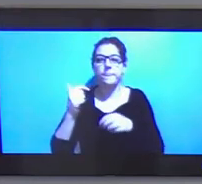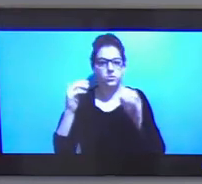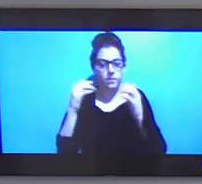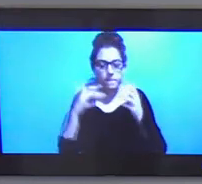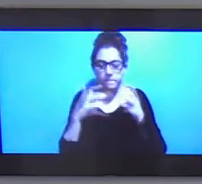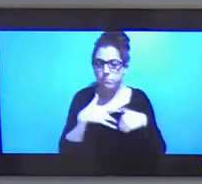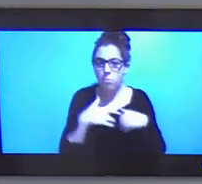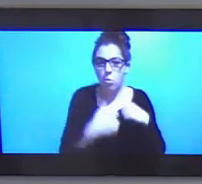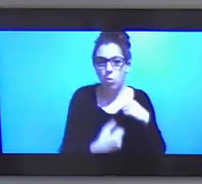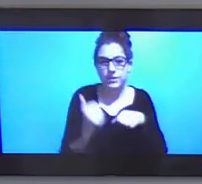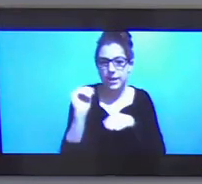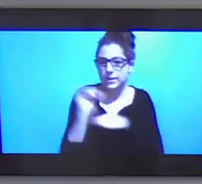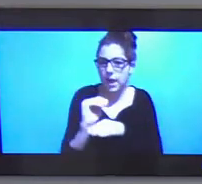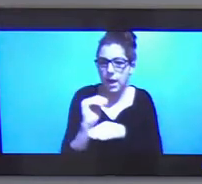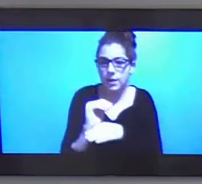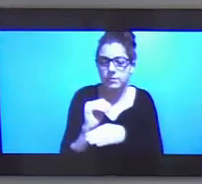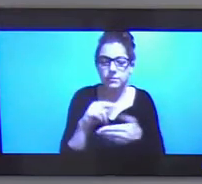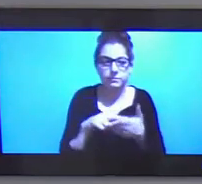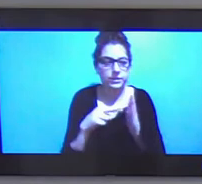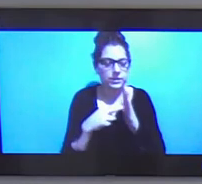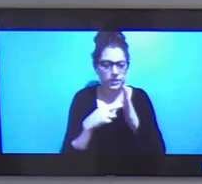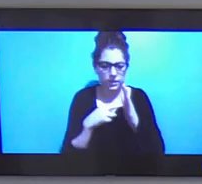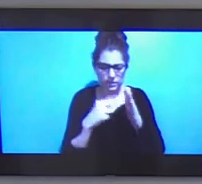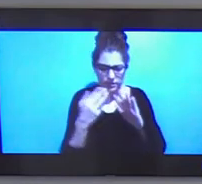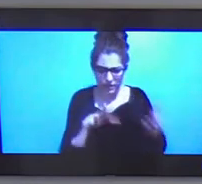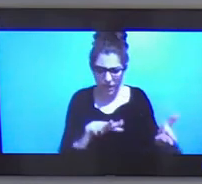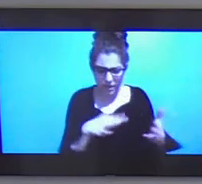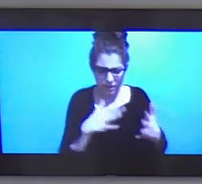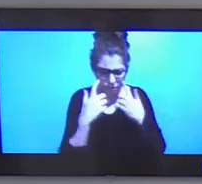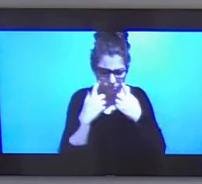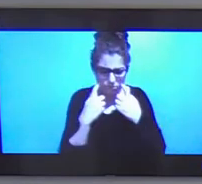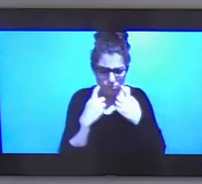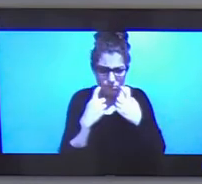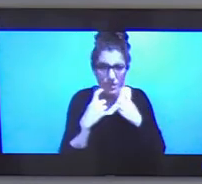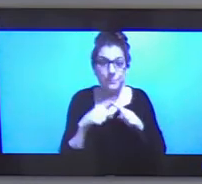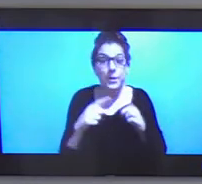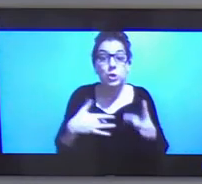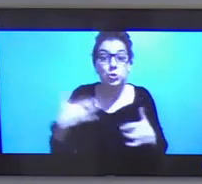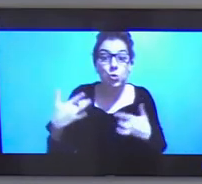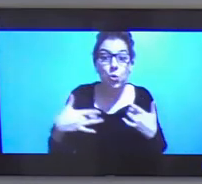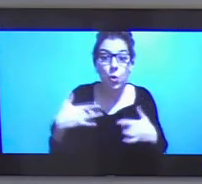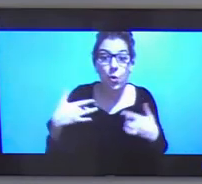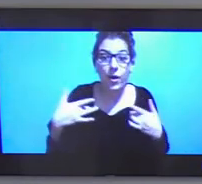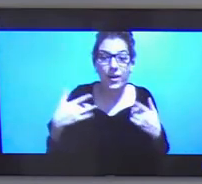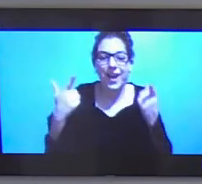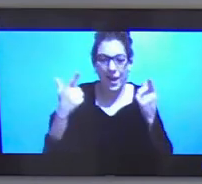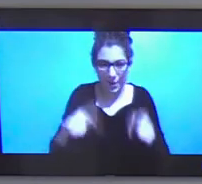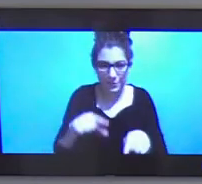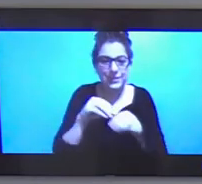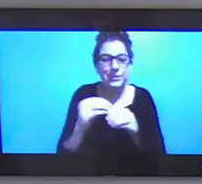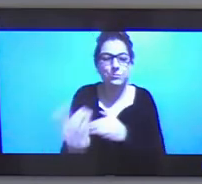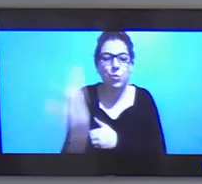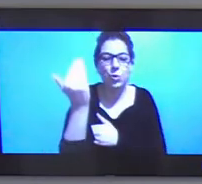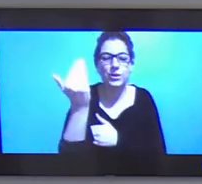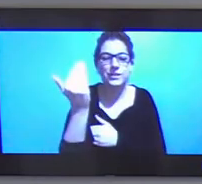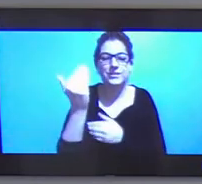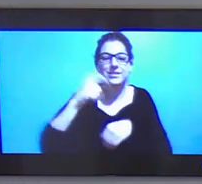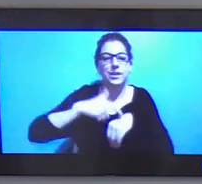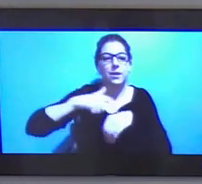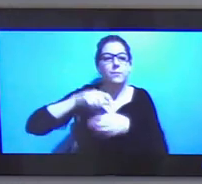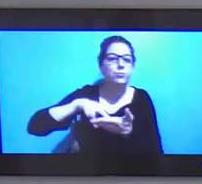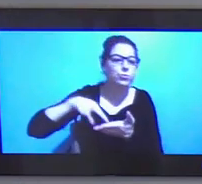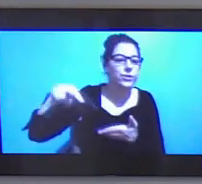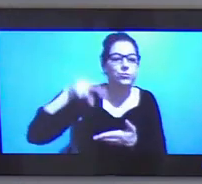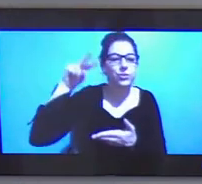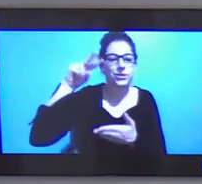night, meaning mourning from death, but joy in the actual morning, a time of resurrection.